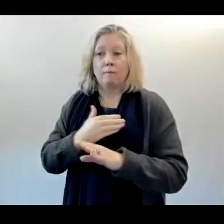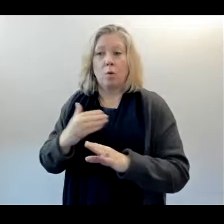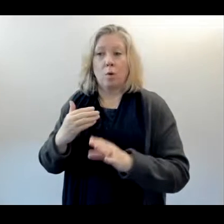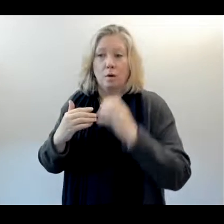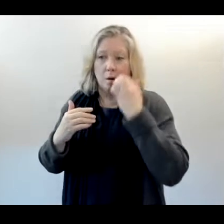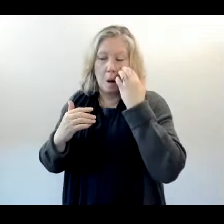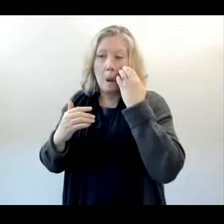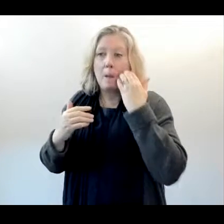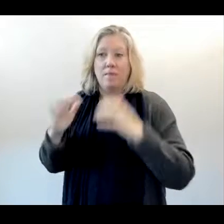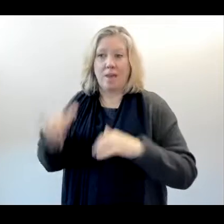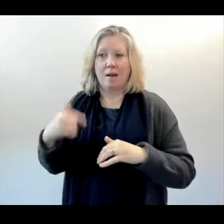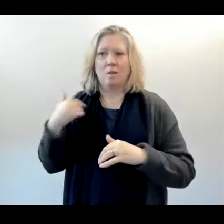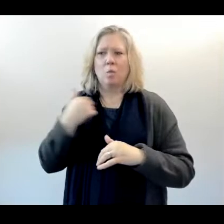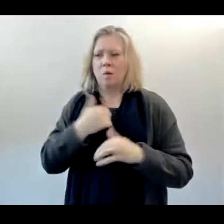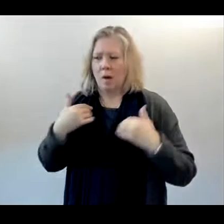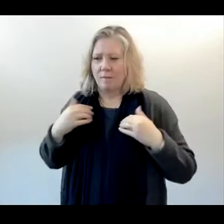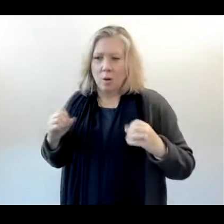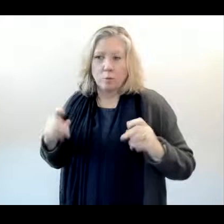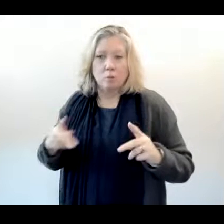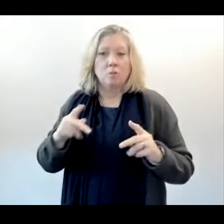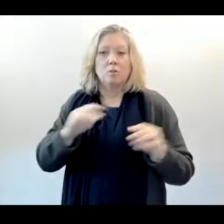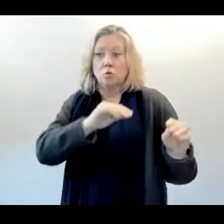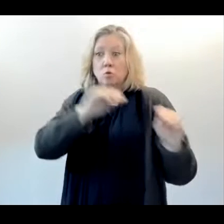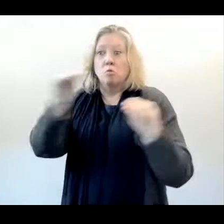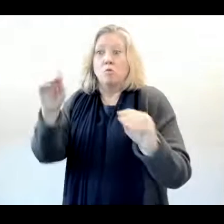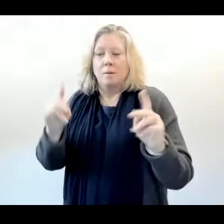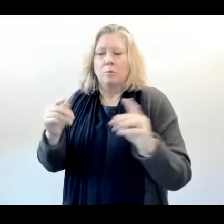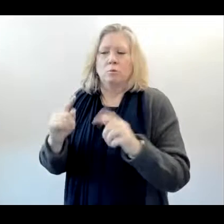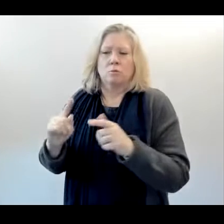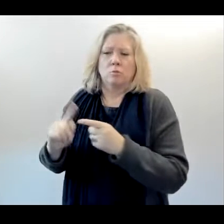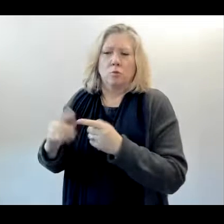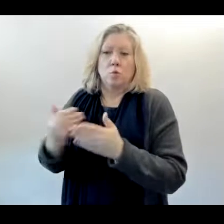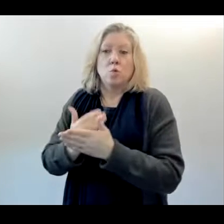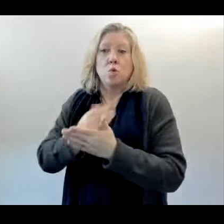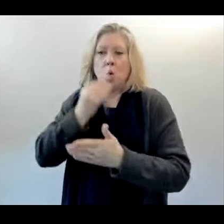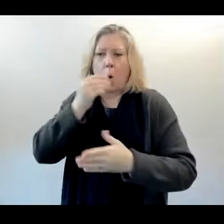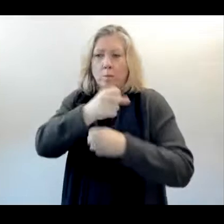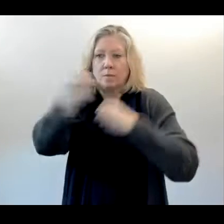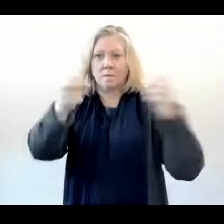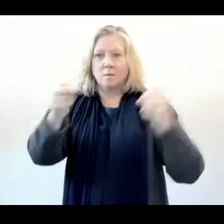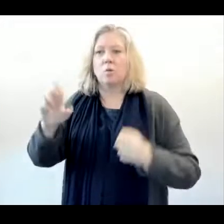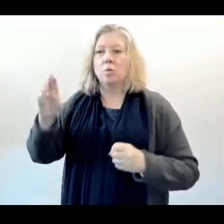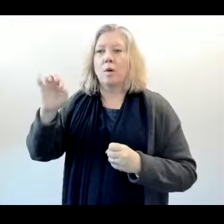once to the new building, new housing, new homes, rental homes.